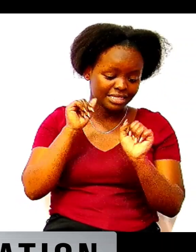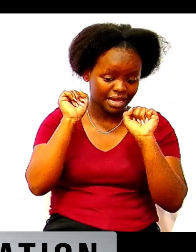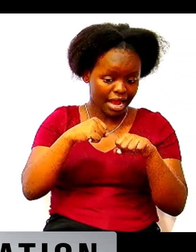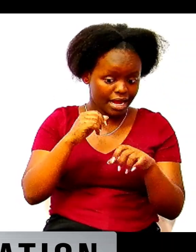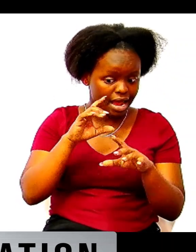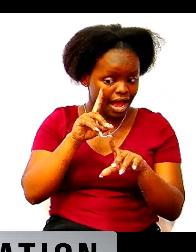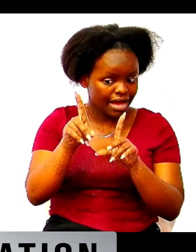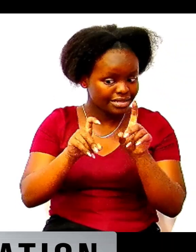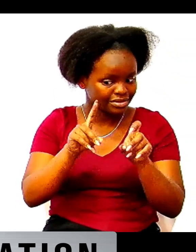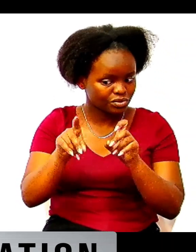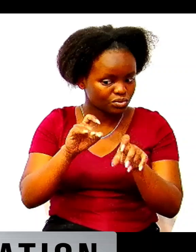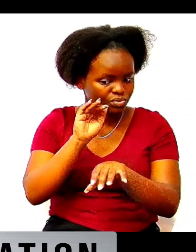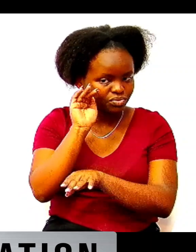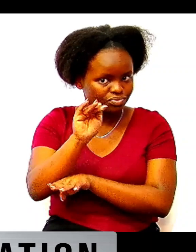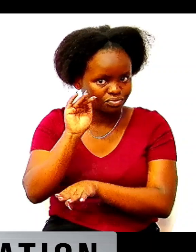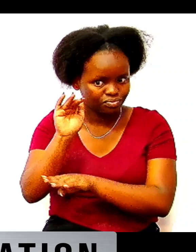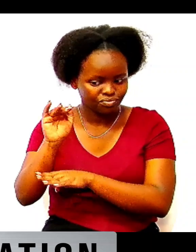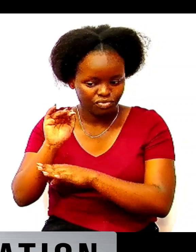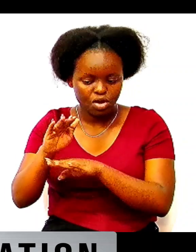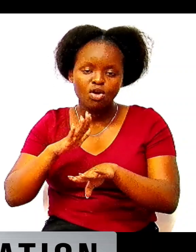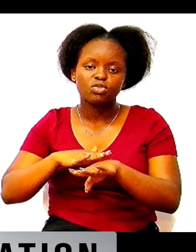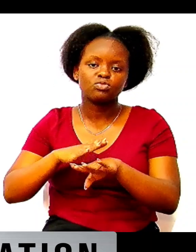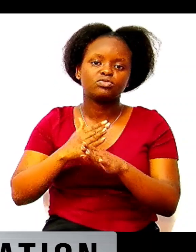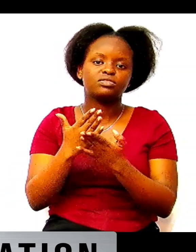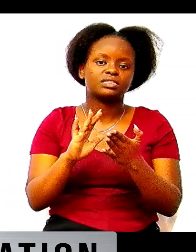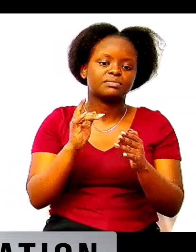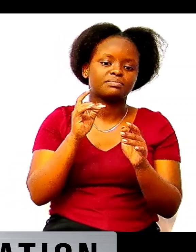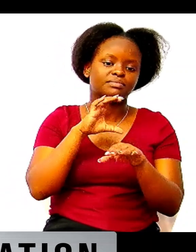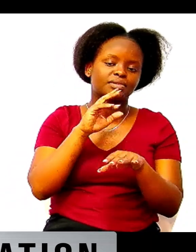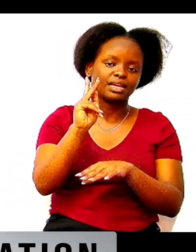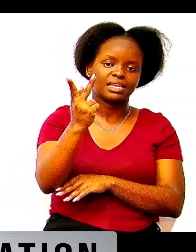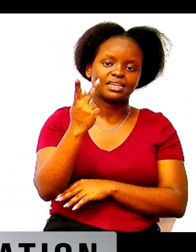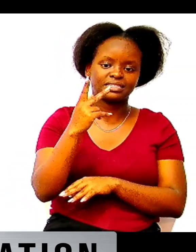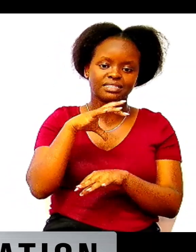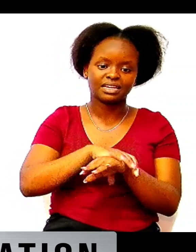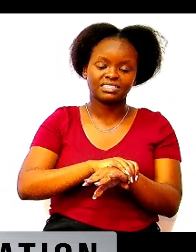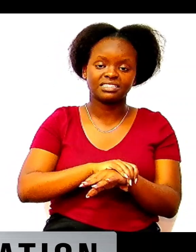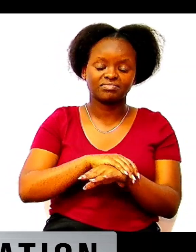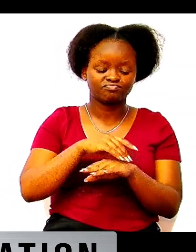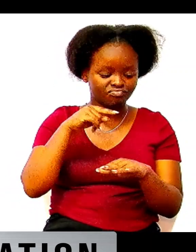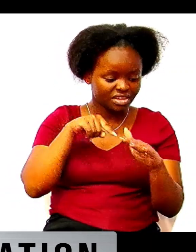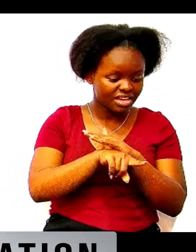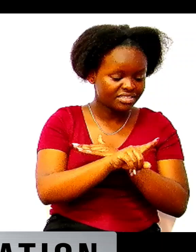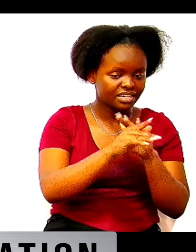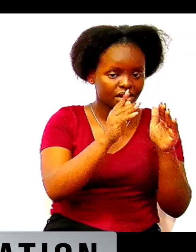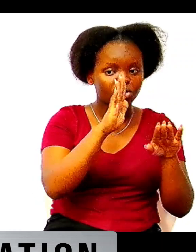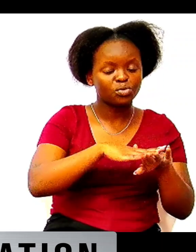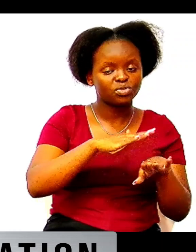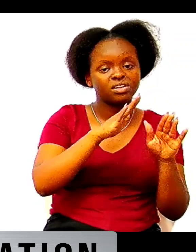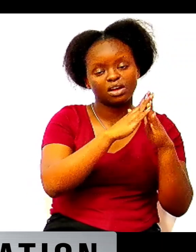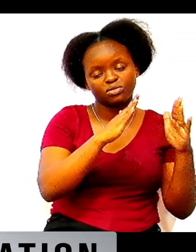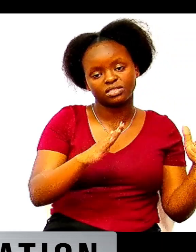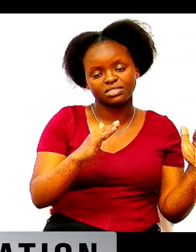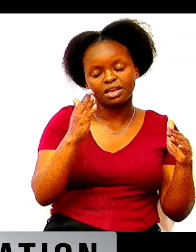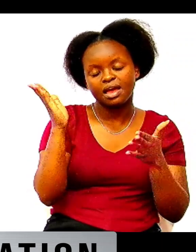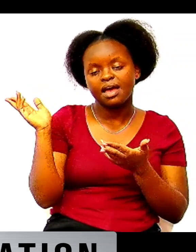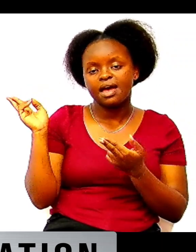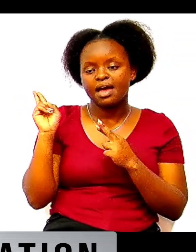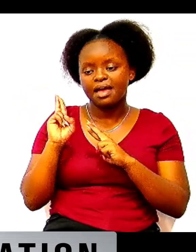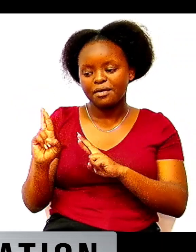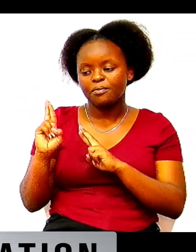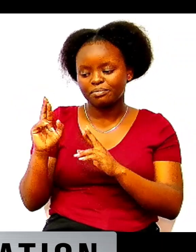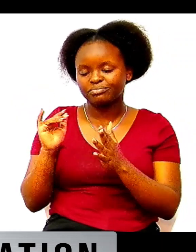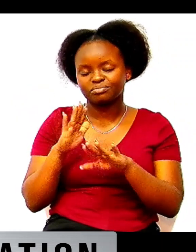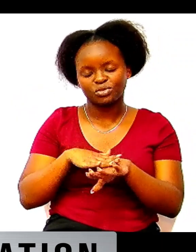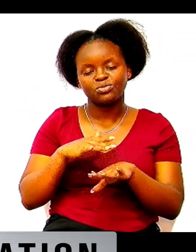ask, but it is good that some Kenyans are getting to get into good houses. I hope that is one of the good